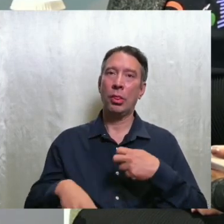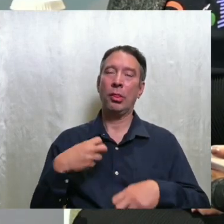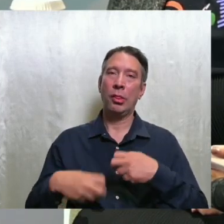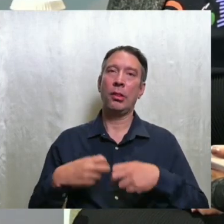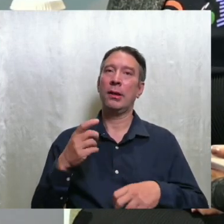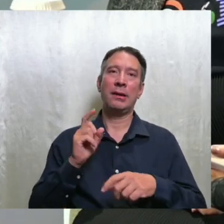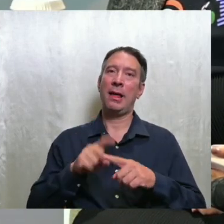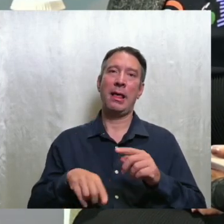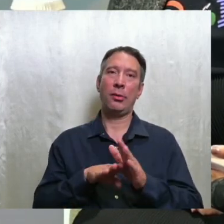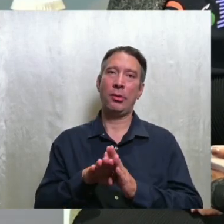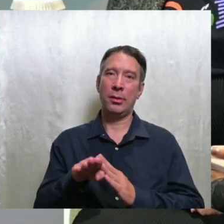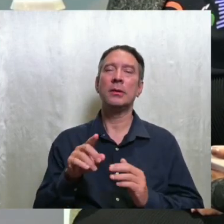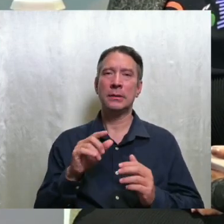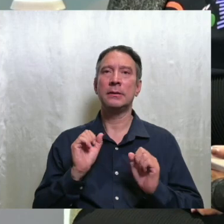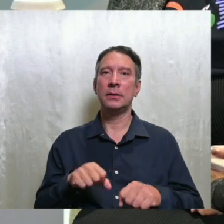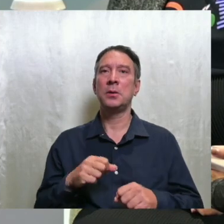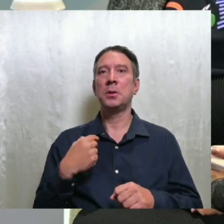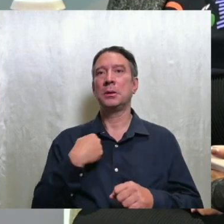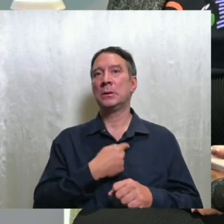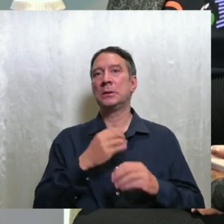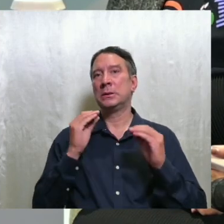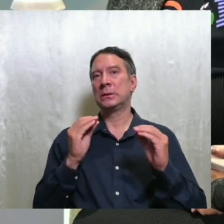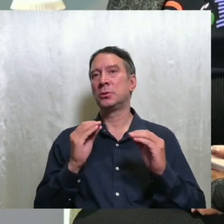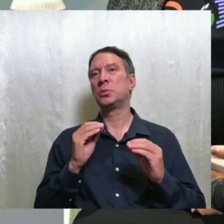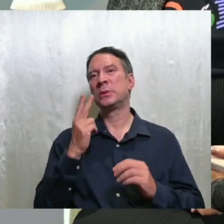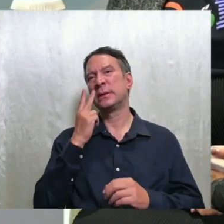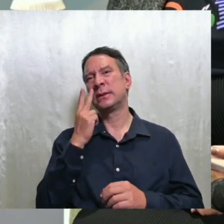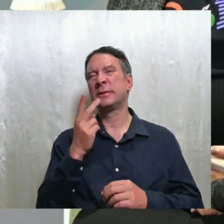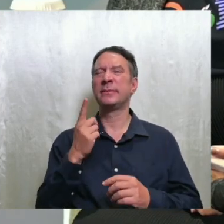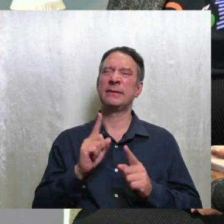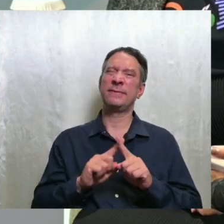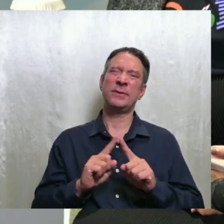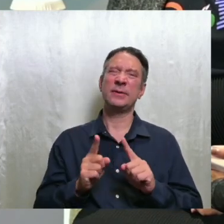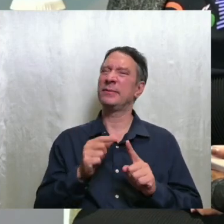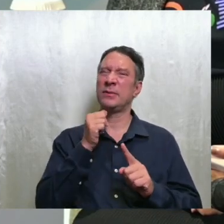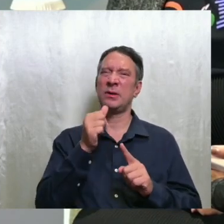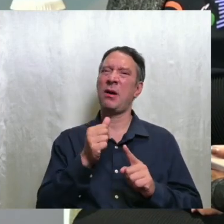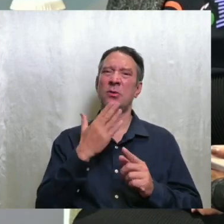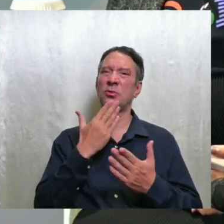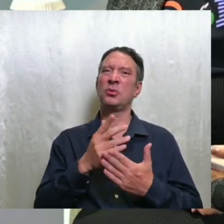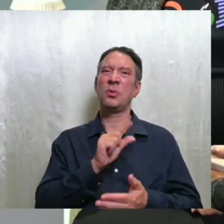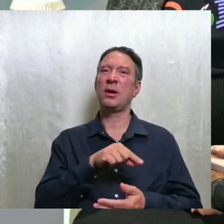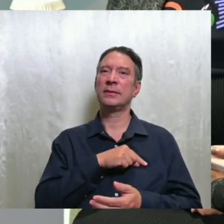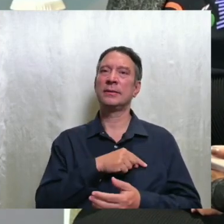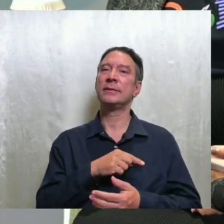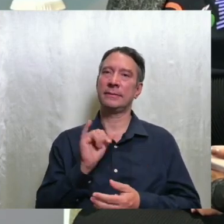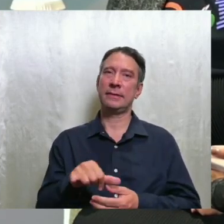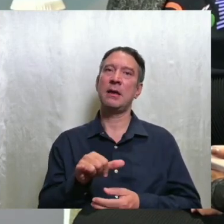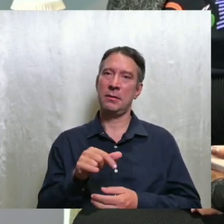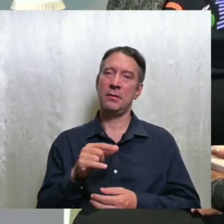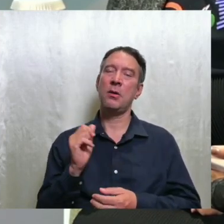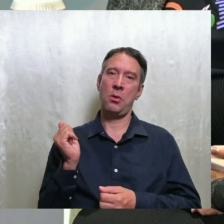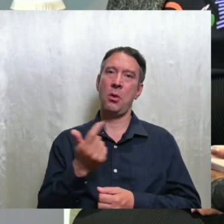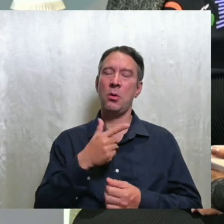We visit our affiliated schools every month. We sit in those classes. We see